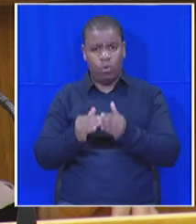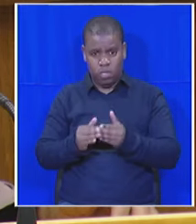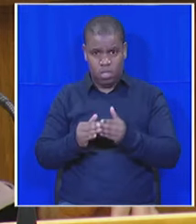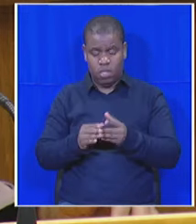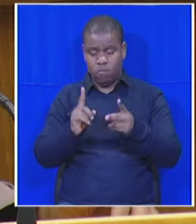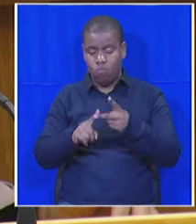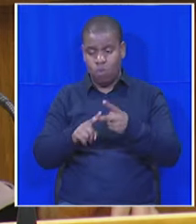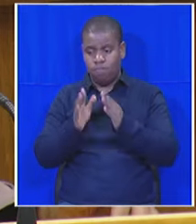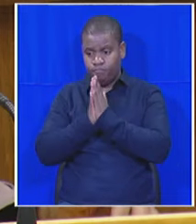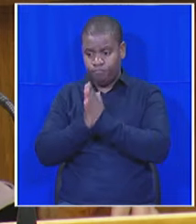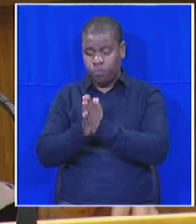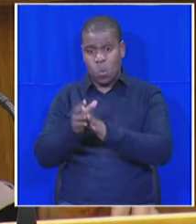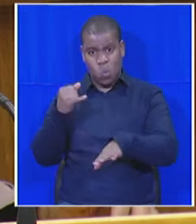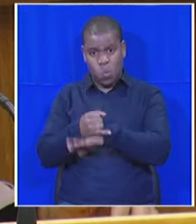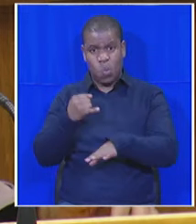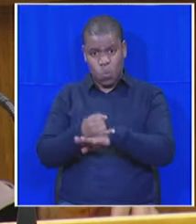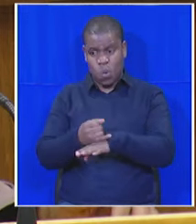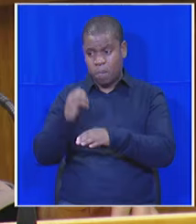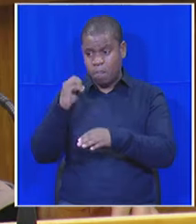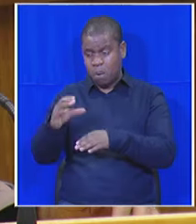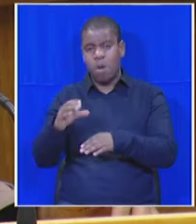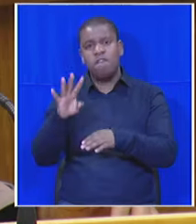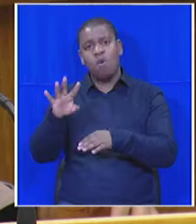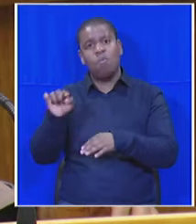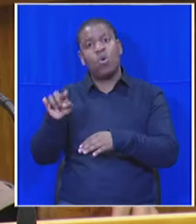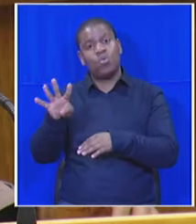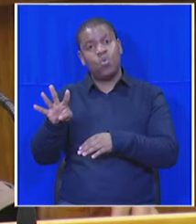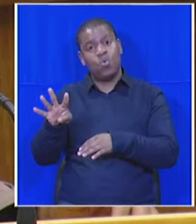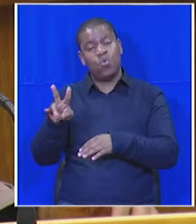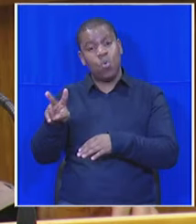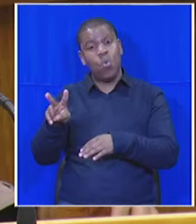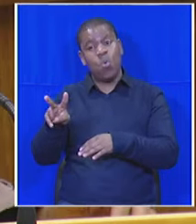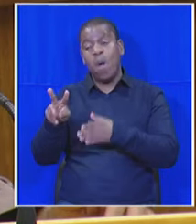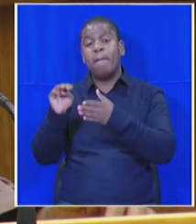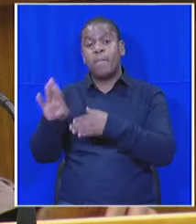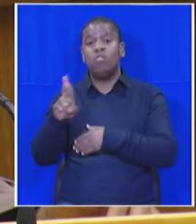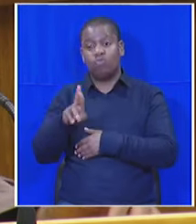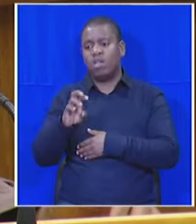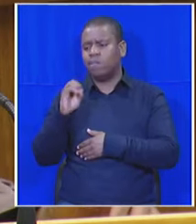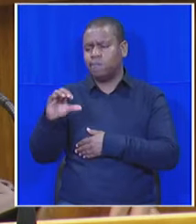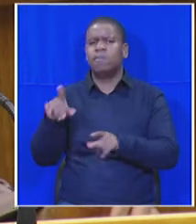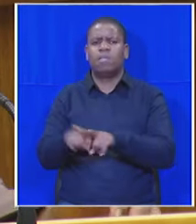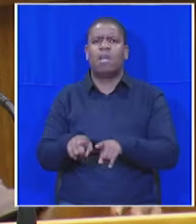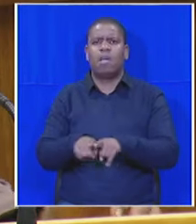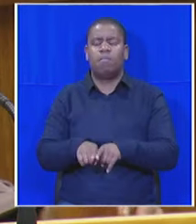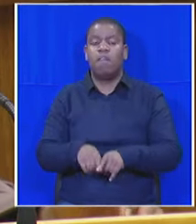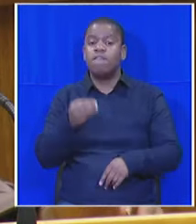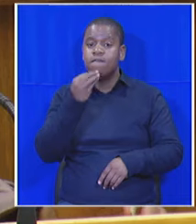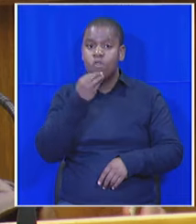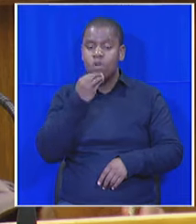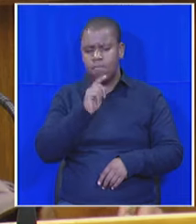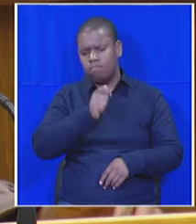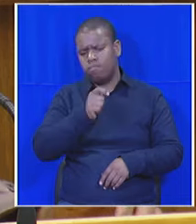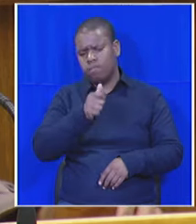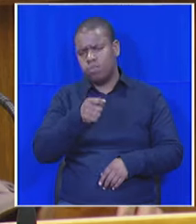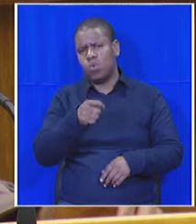for emergency funding amounting to 4.2 billion have already been received. Food prices are